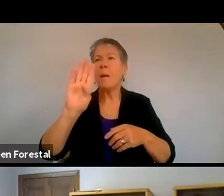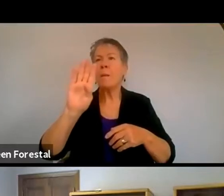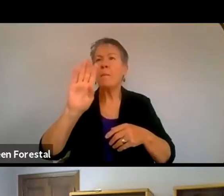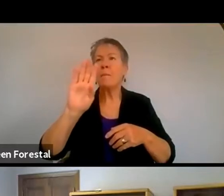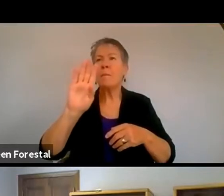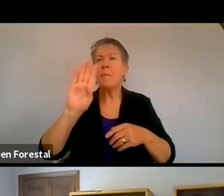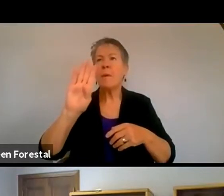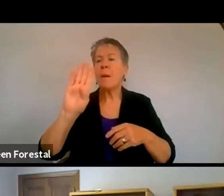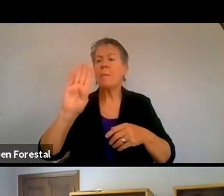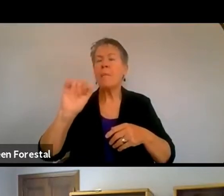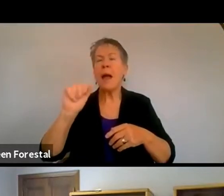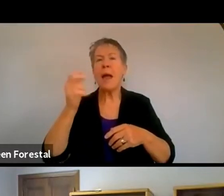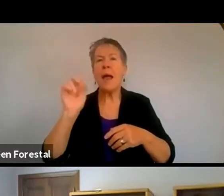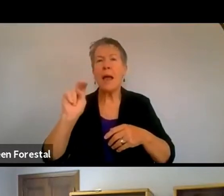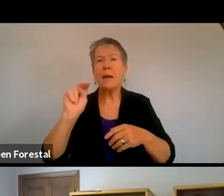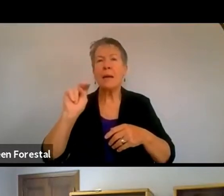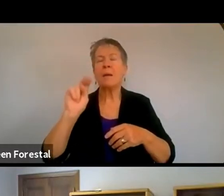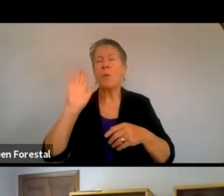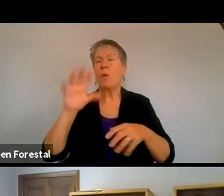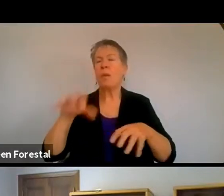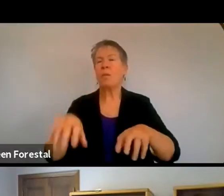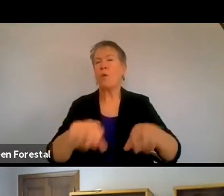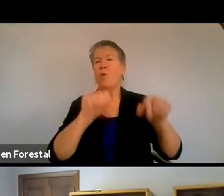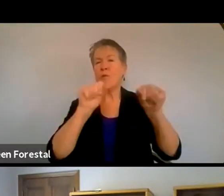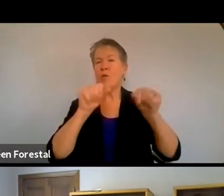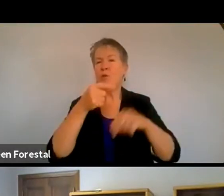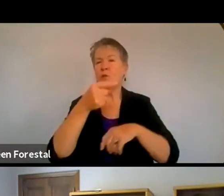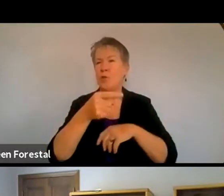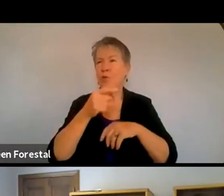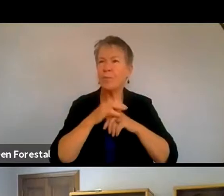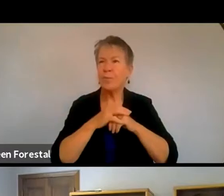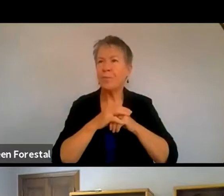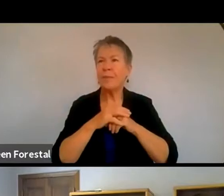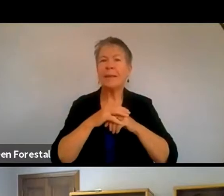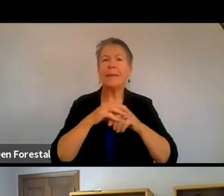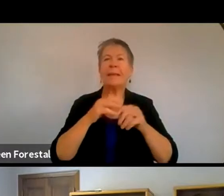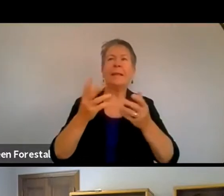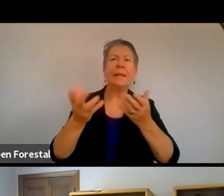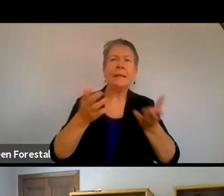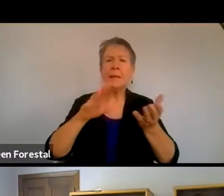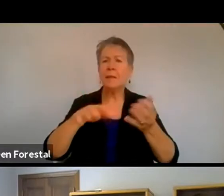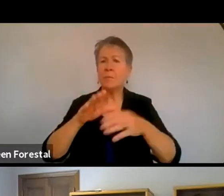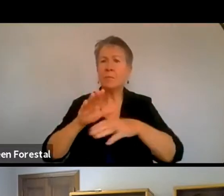it's an unusual period for all of us. We're going to have a hard stop at 2 o'clock.